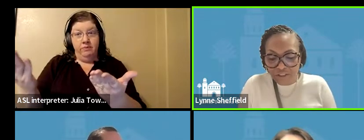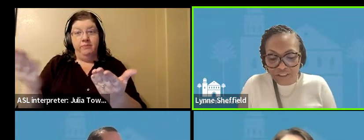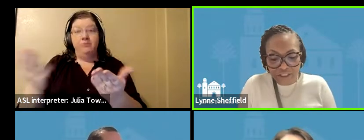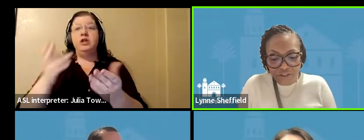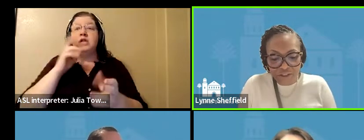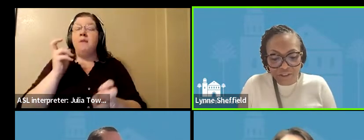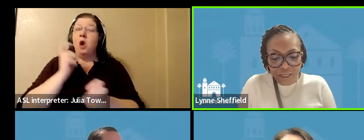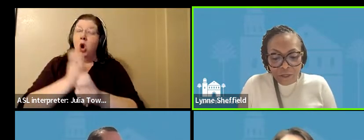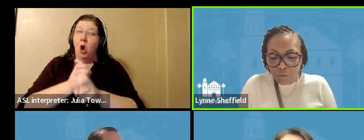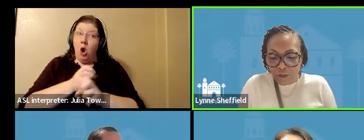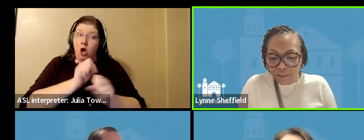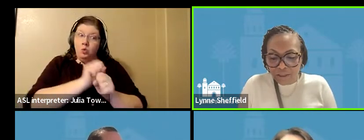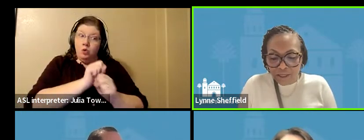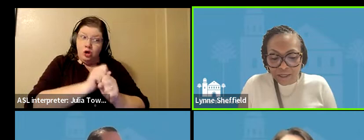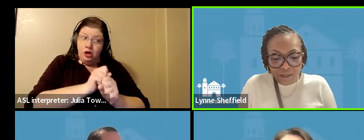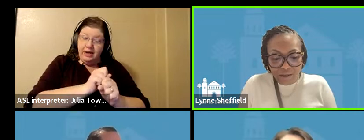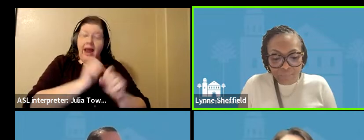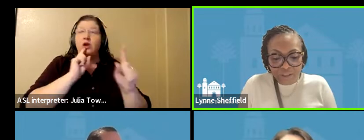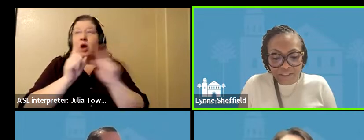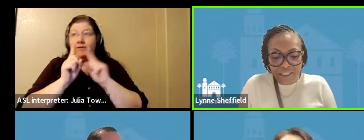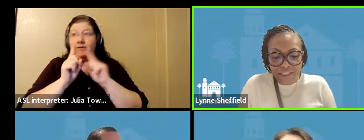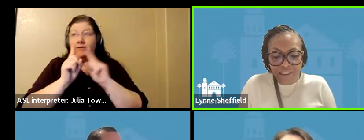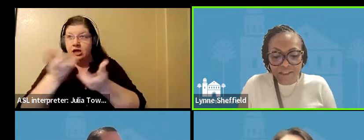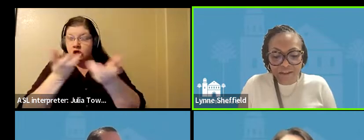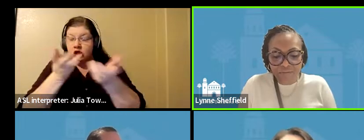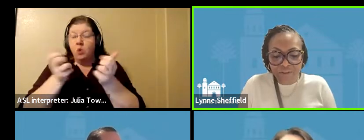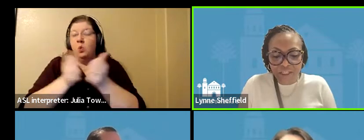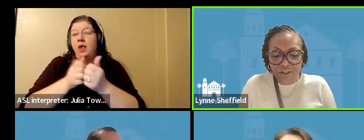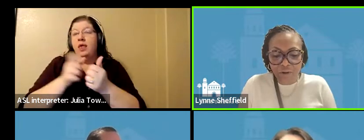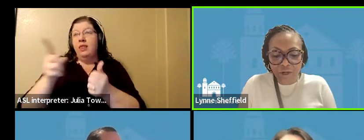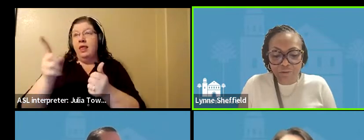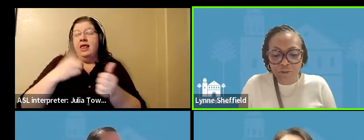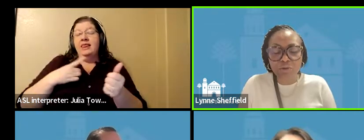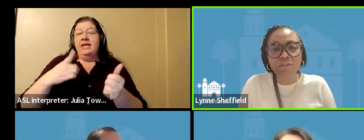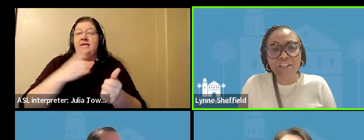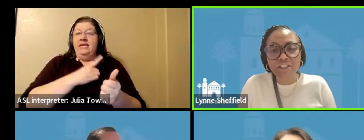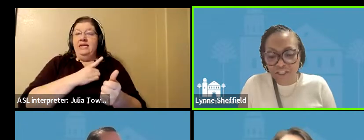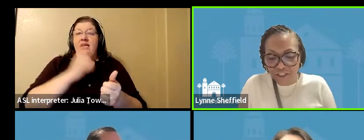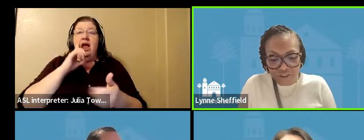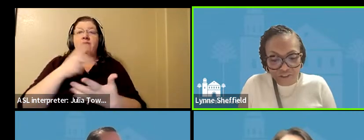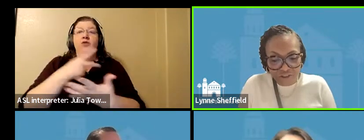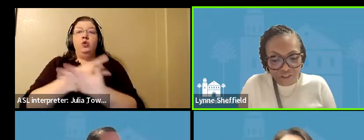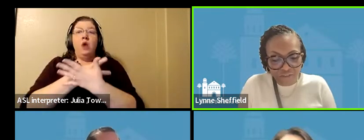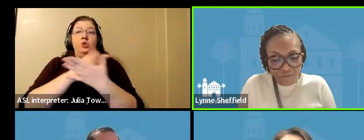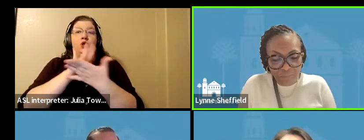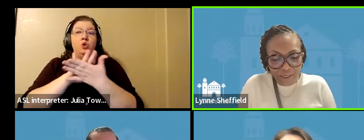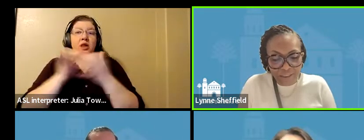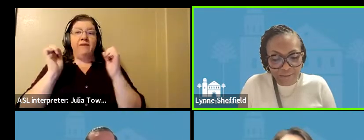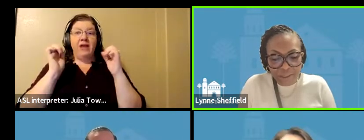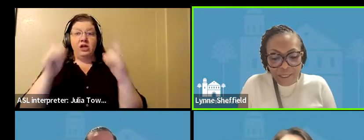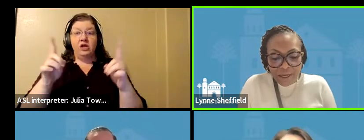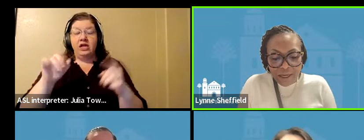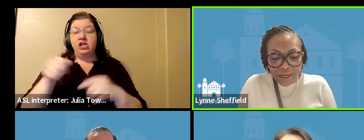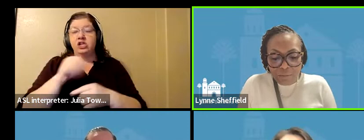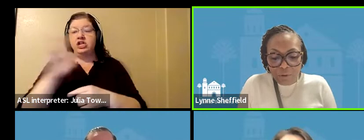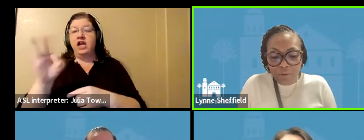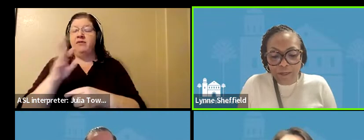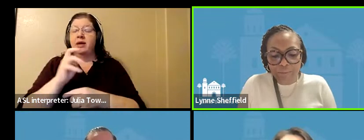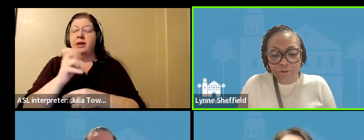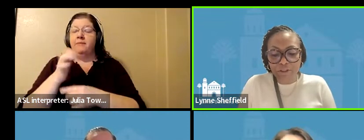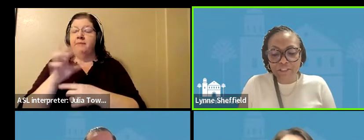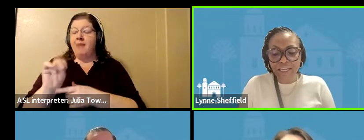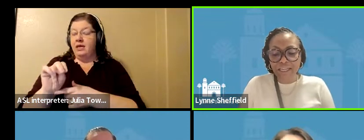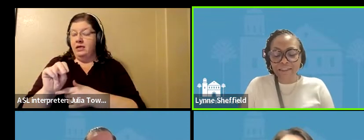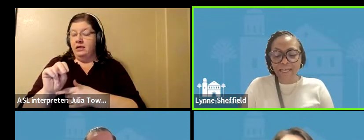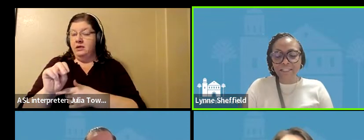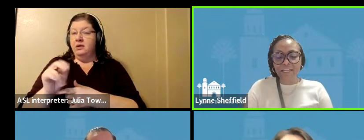and conversation with the Dean of the Graduate School of Education, Jeff Milam. We were